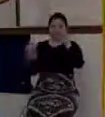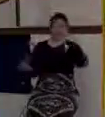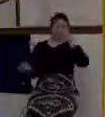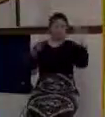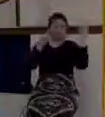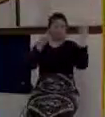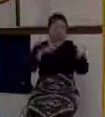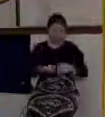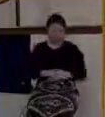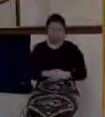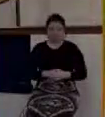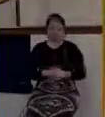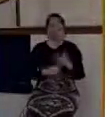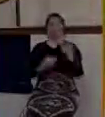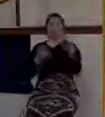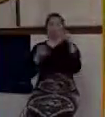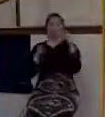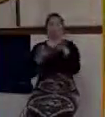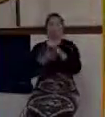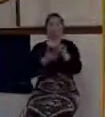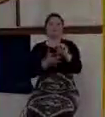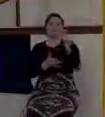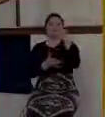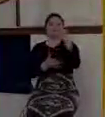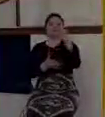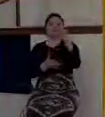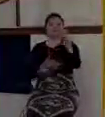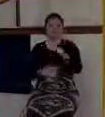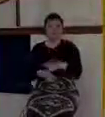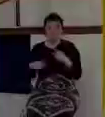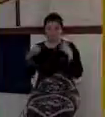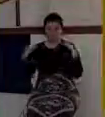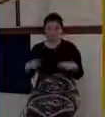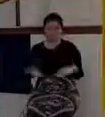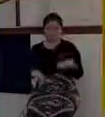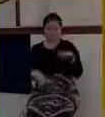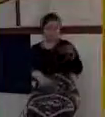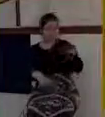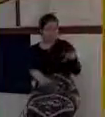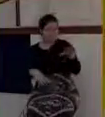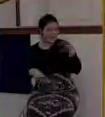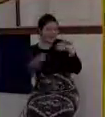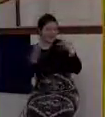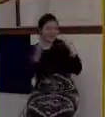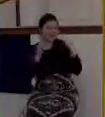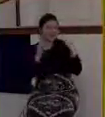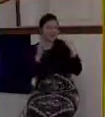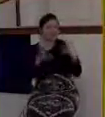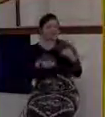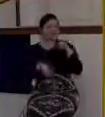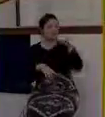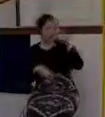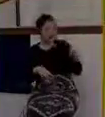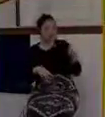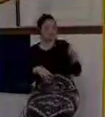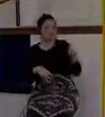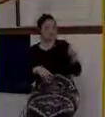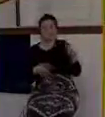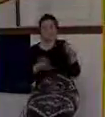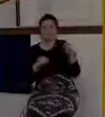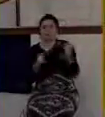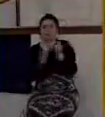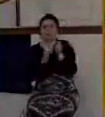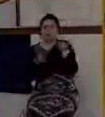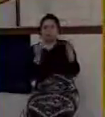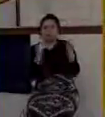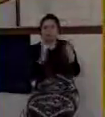Then come unto him the Sadducees, which say there is no resurrection, and they asked him, saying, so there